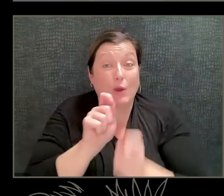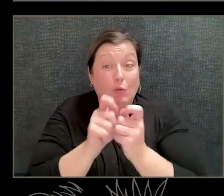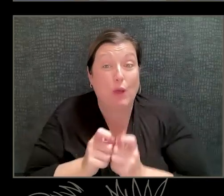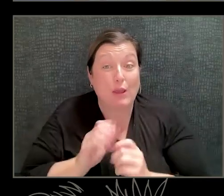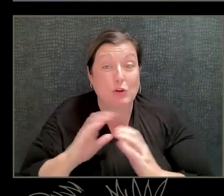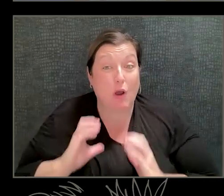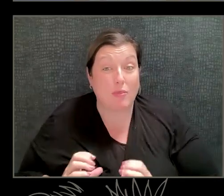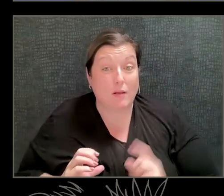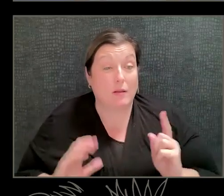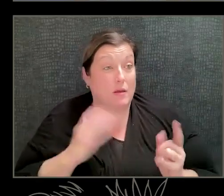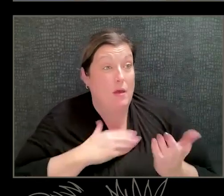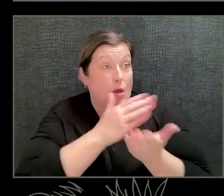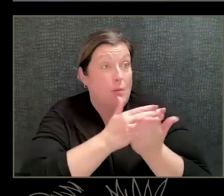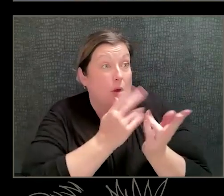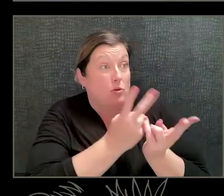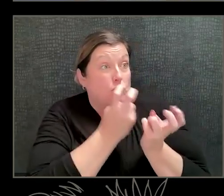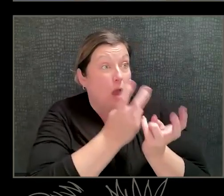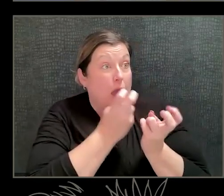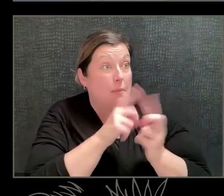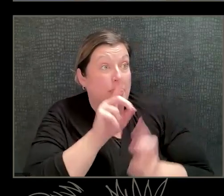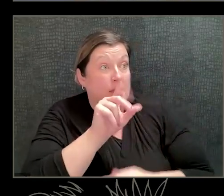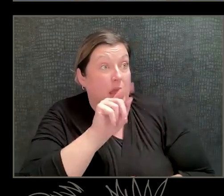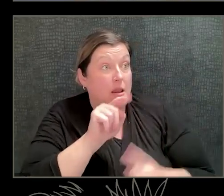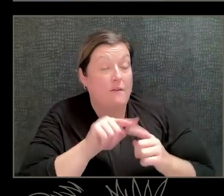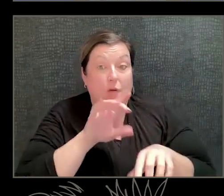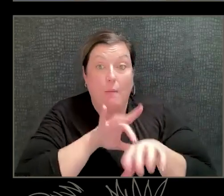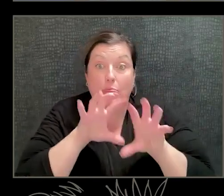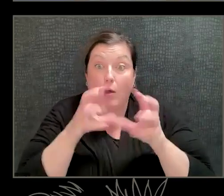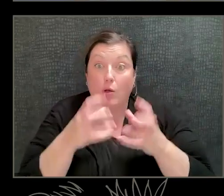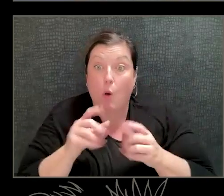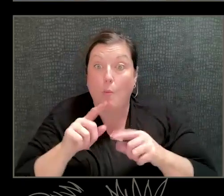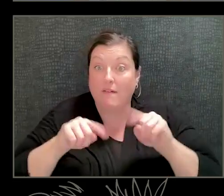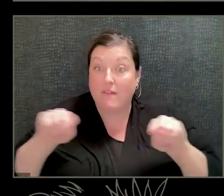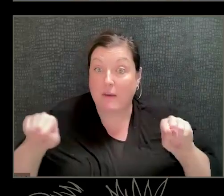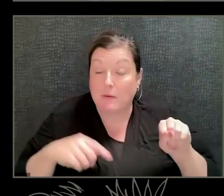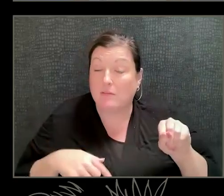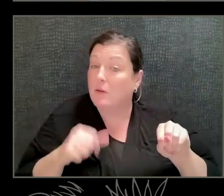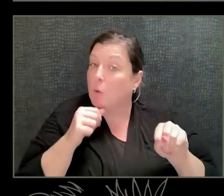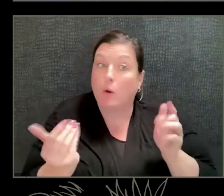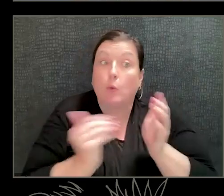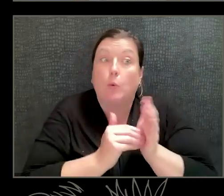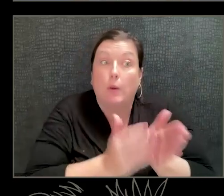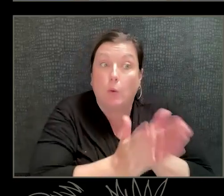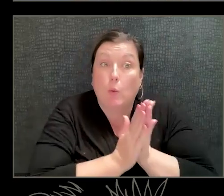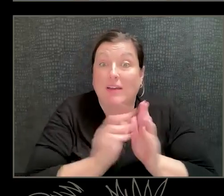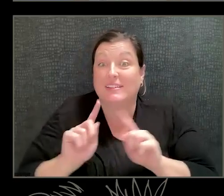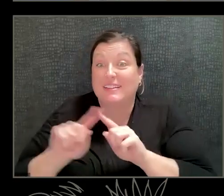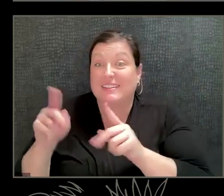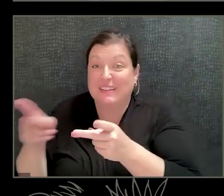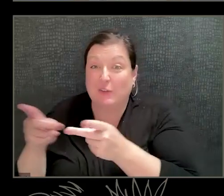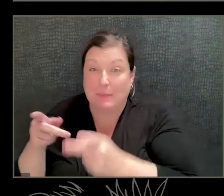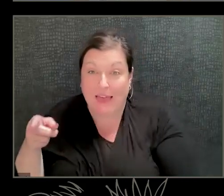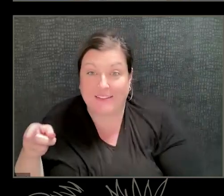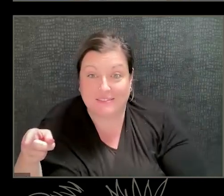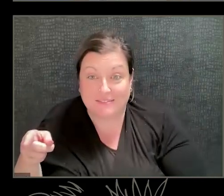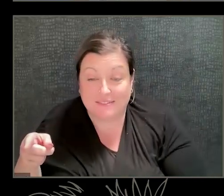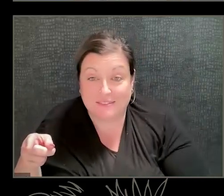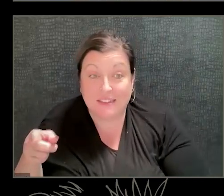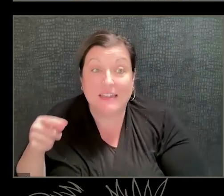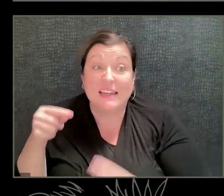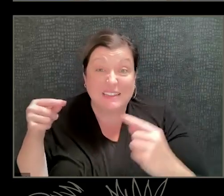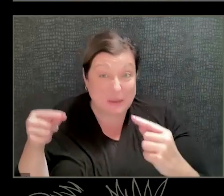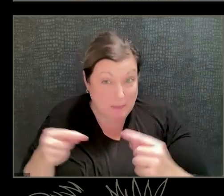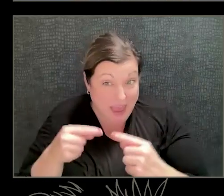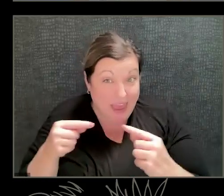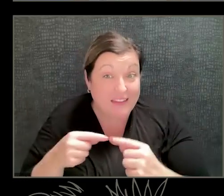just grab those data from those global variables because we don't want to re-request it. It's in a different place now. And it's kind of a pain to get right.